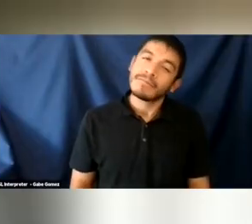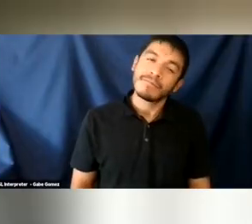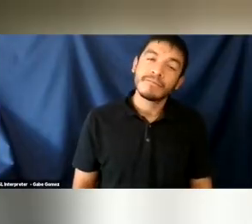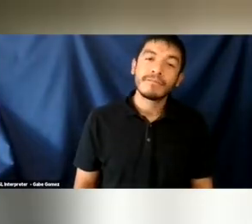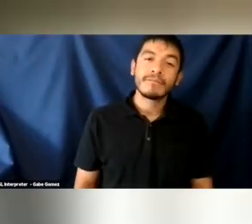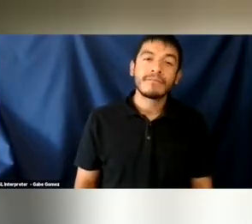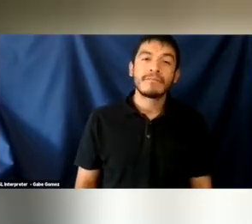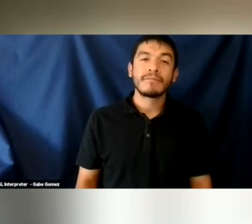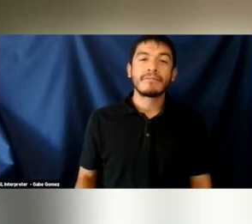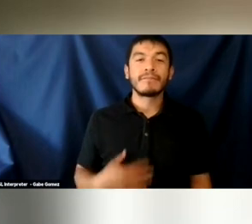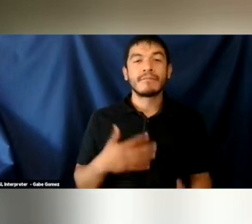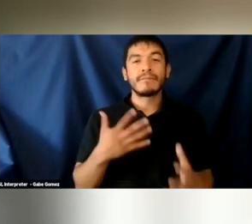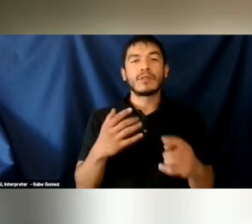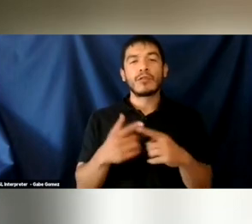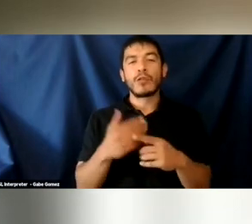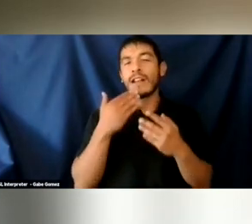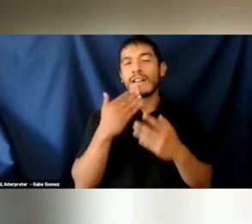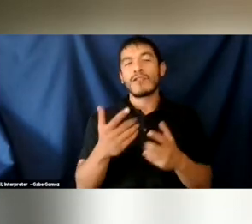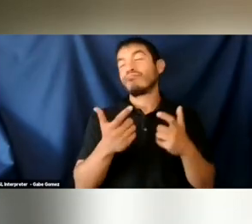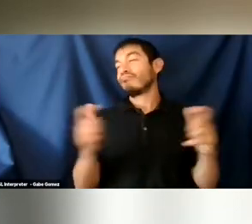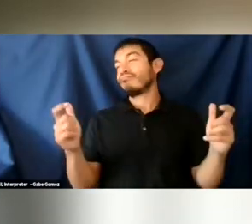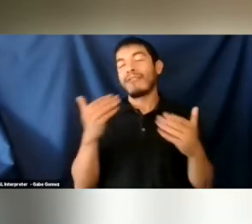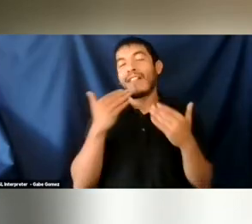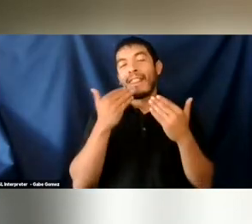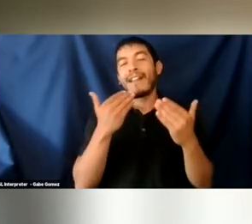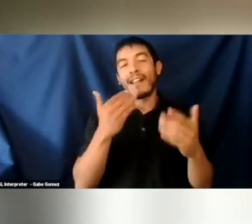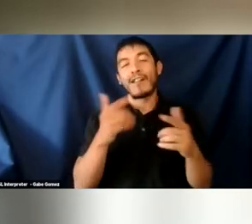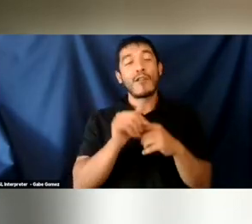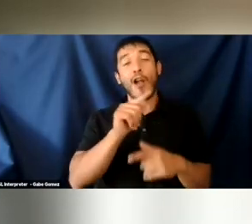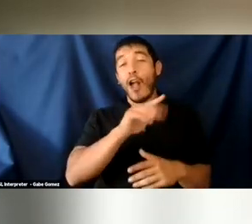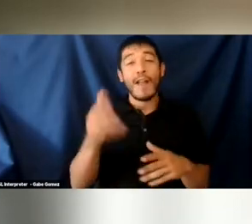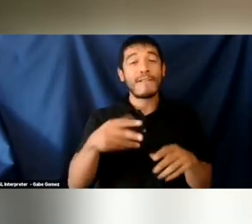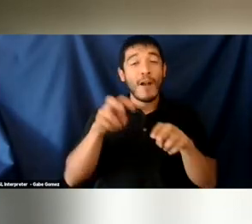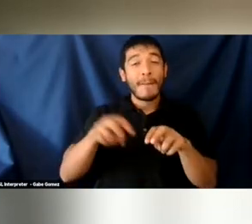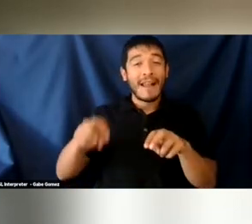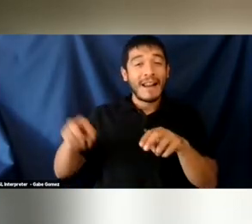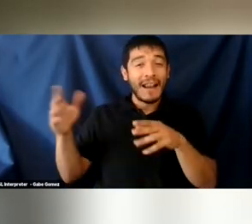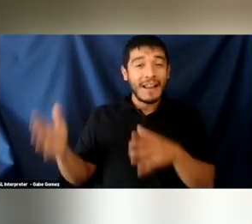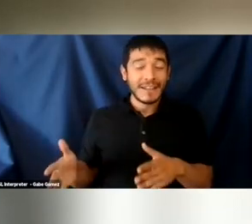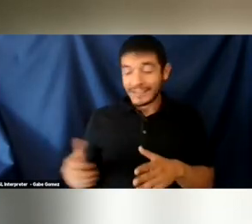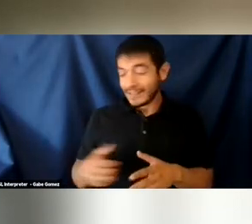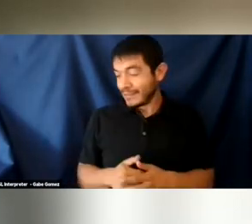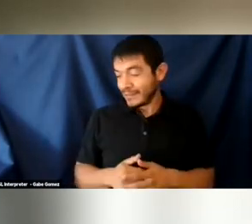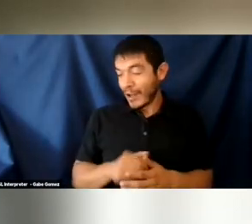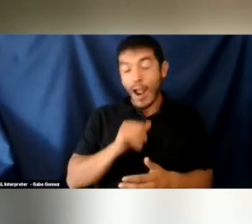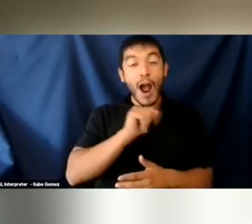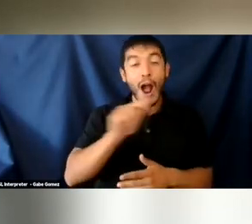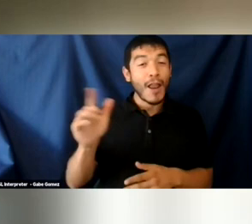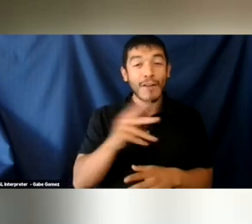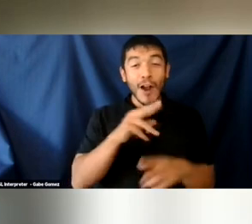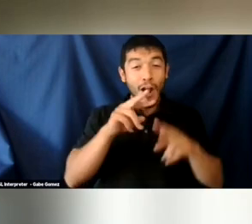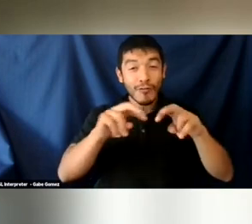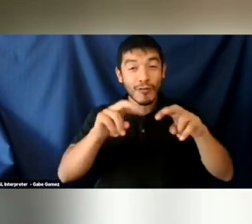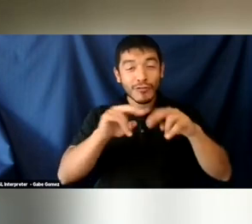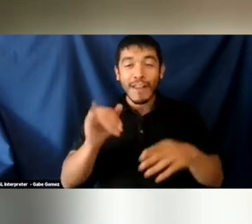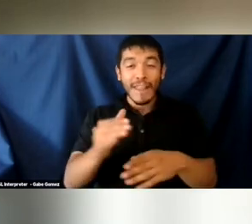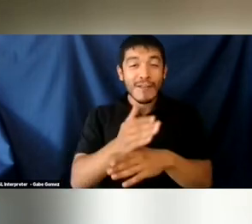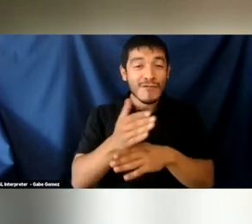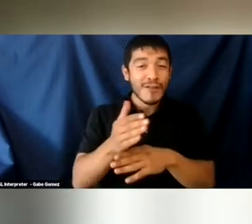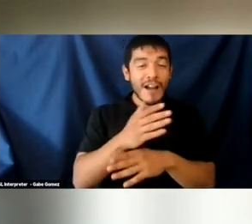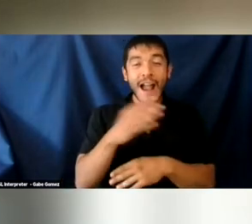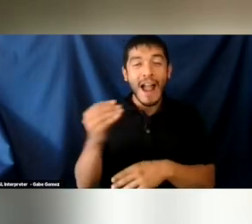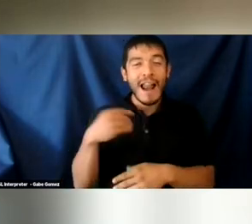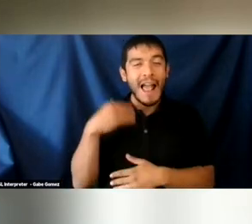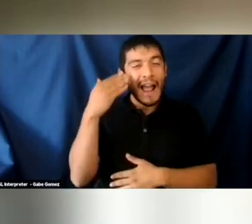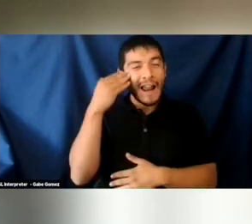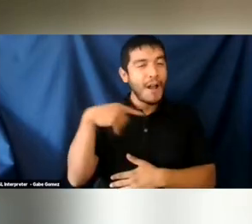Well, I just want to give great thanks to all of our panelists, all the research that was shared. And I